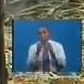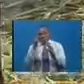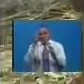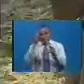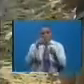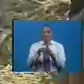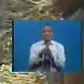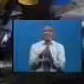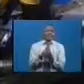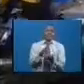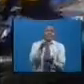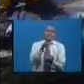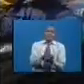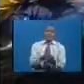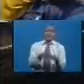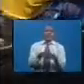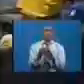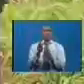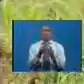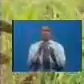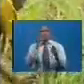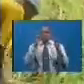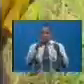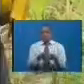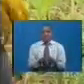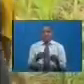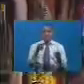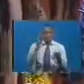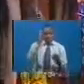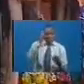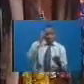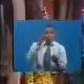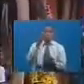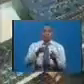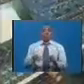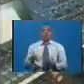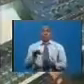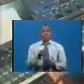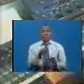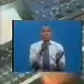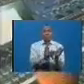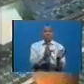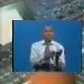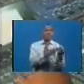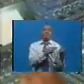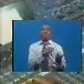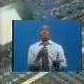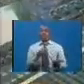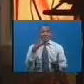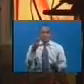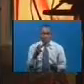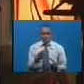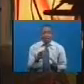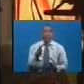be in the minority are often neglected. As the mediator between government and the masses, the media has a role to play in ensuring